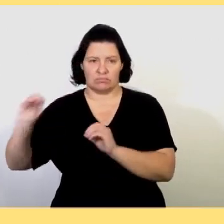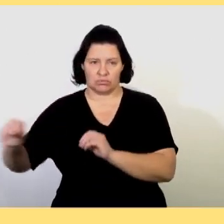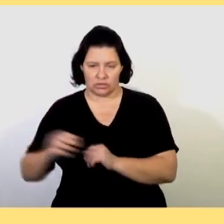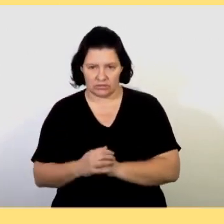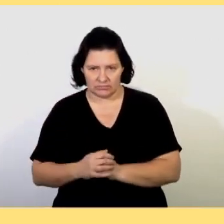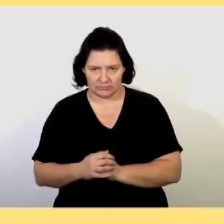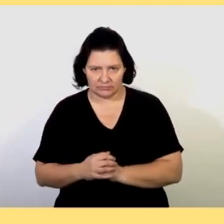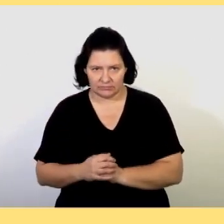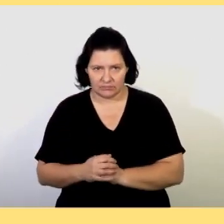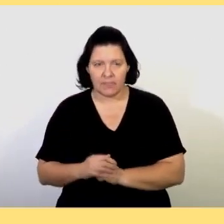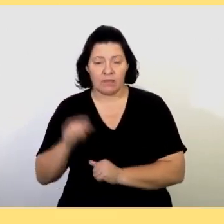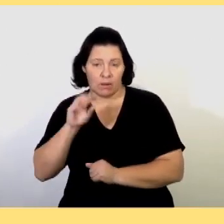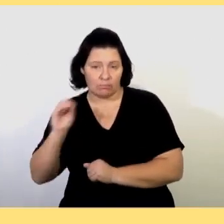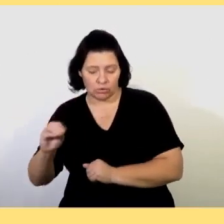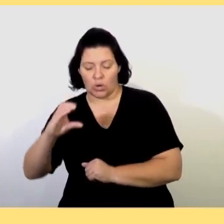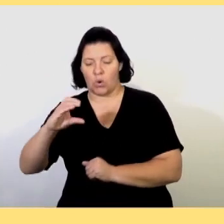4,500